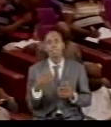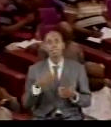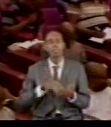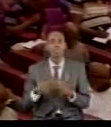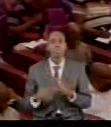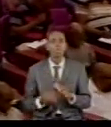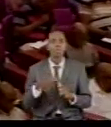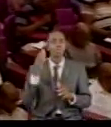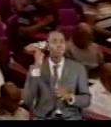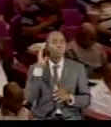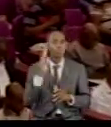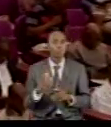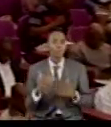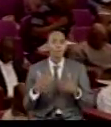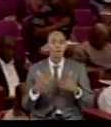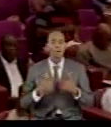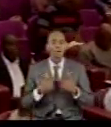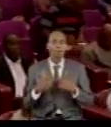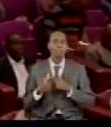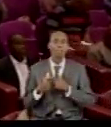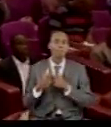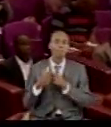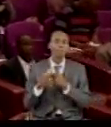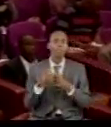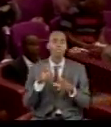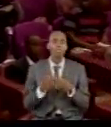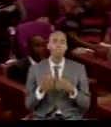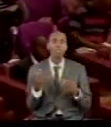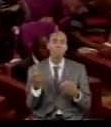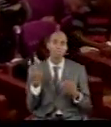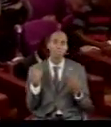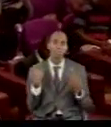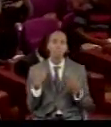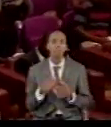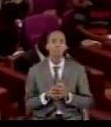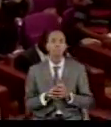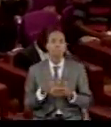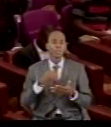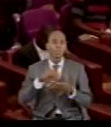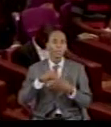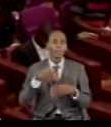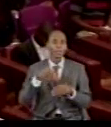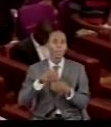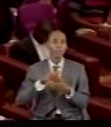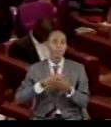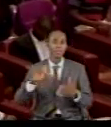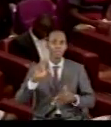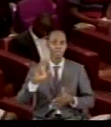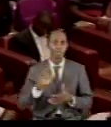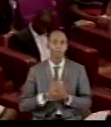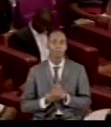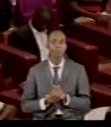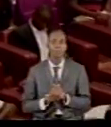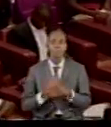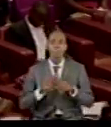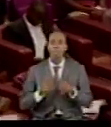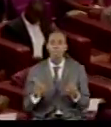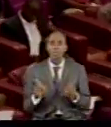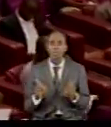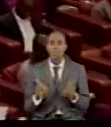or had drawn in vain. Look at verse 3. It says in verse 3, but